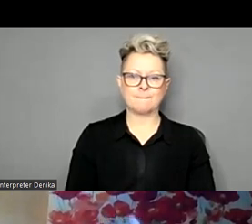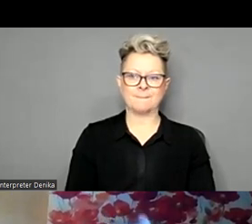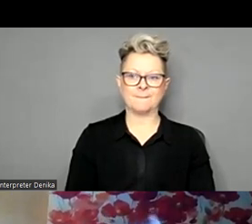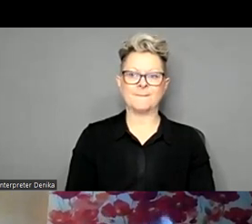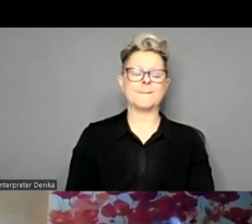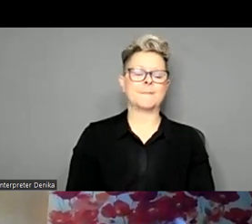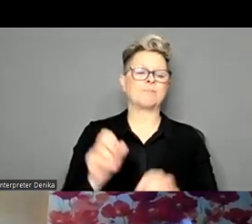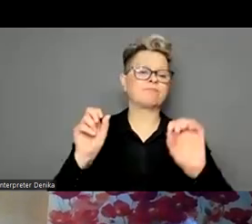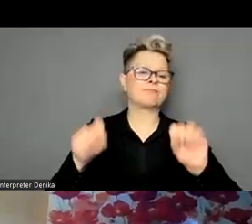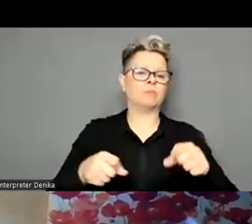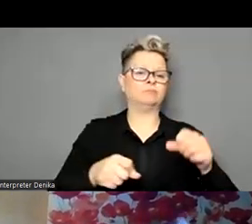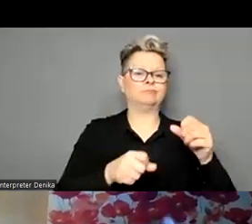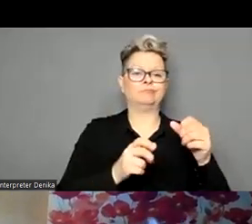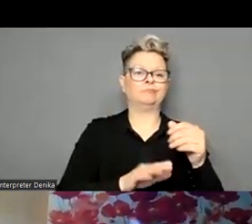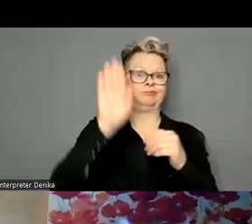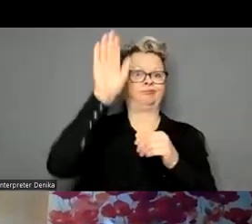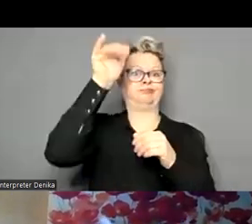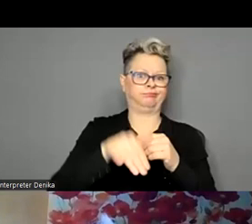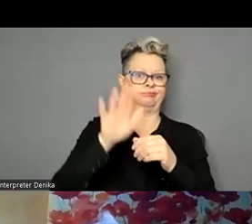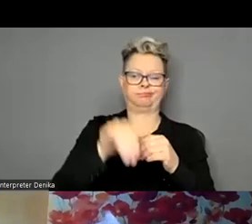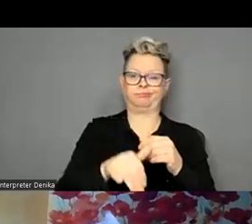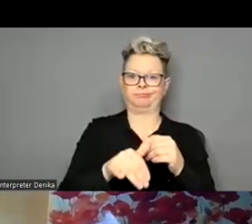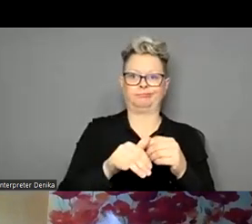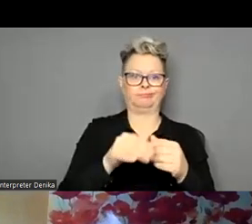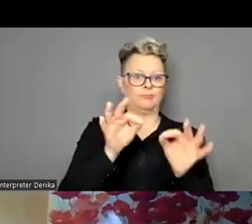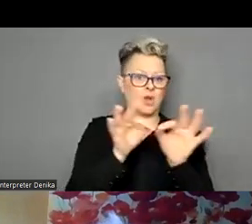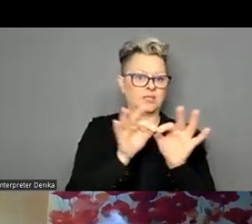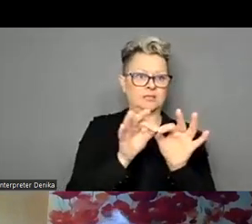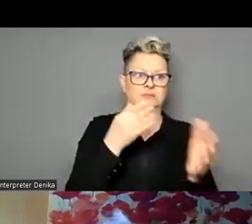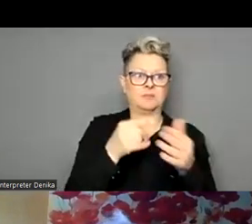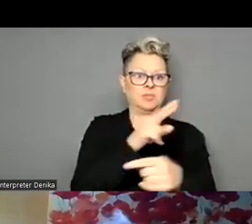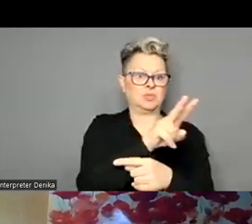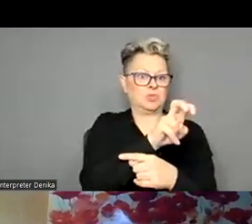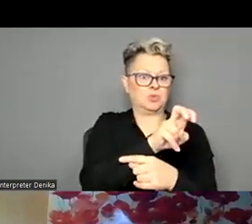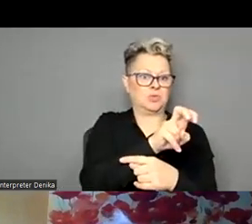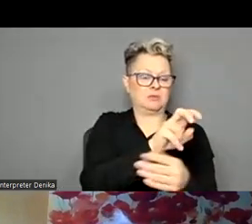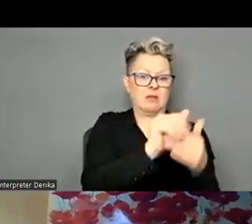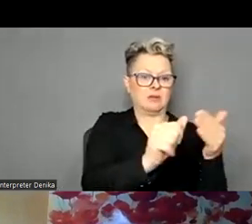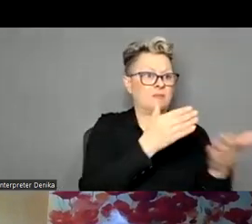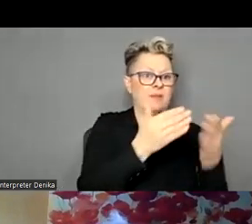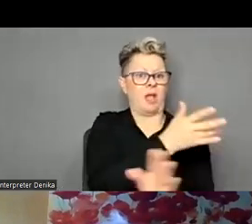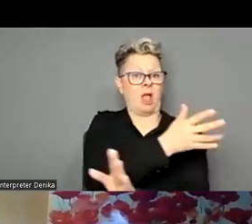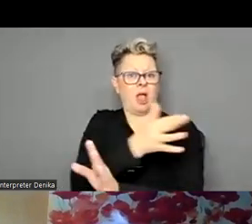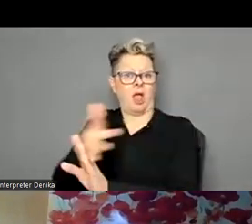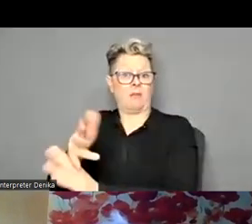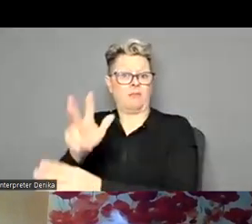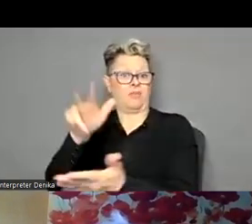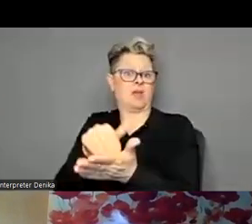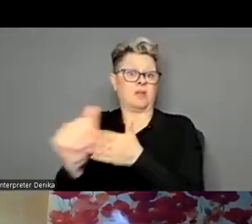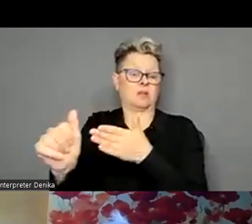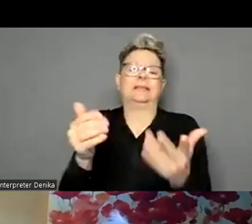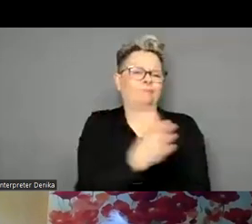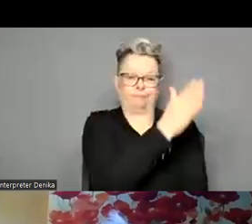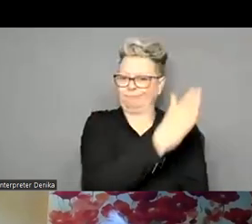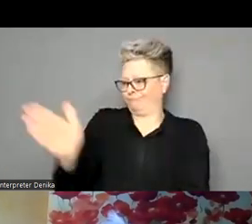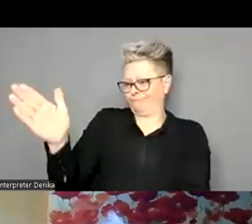it could range quite a bit. I would guess like from a few $100s to a few $1,000s. It just depends on how complicated